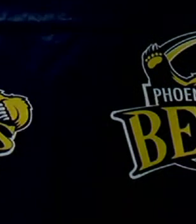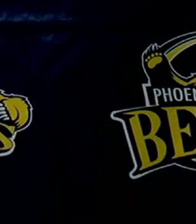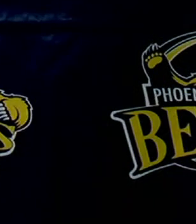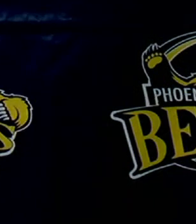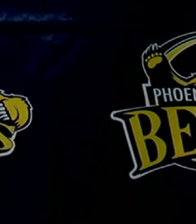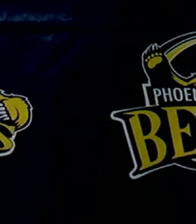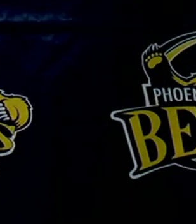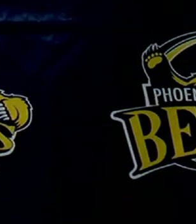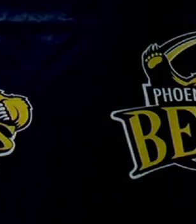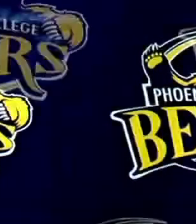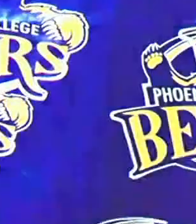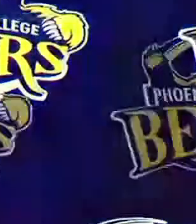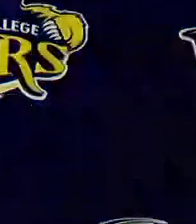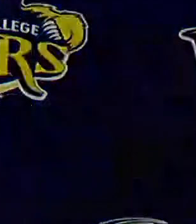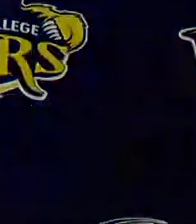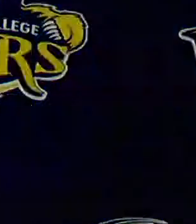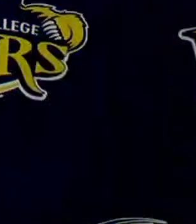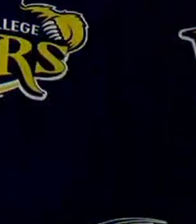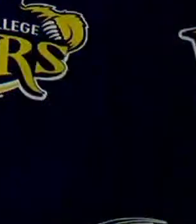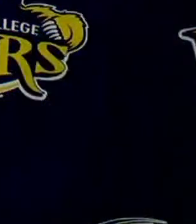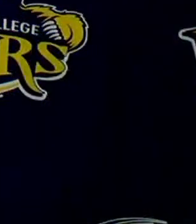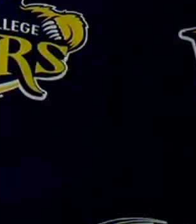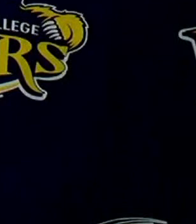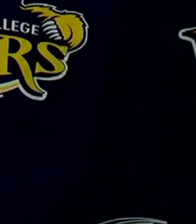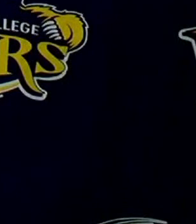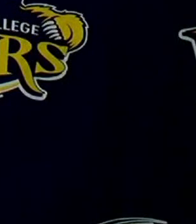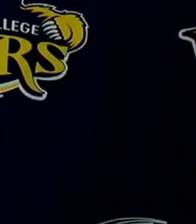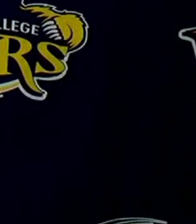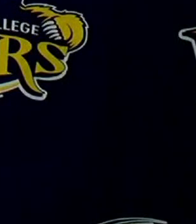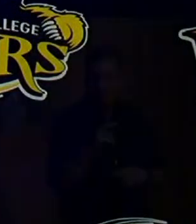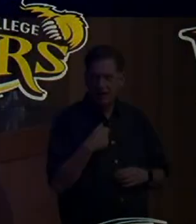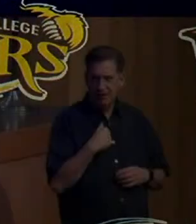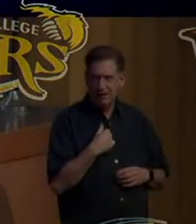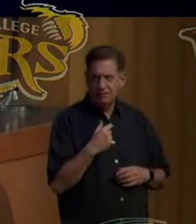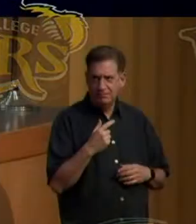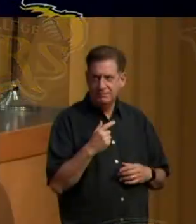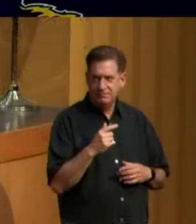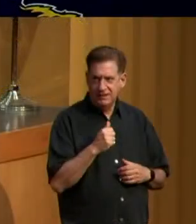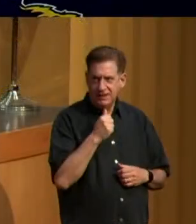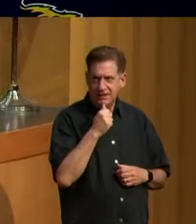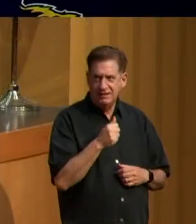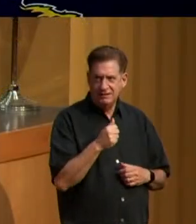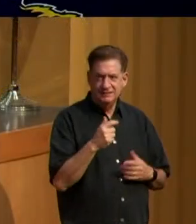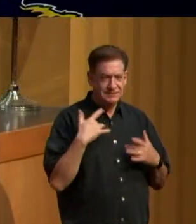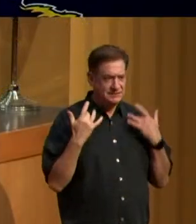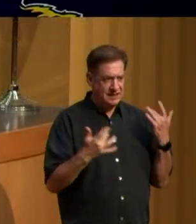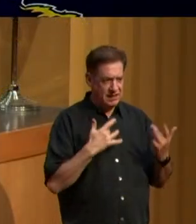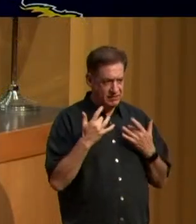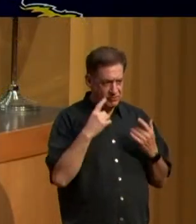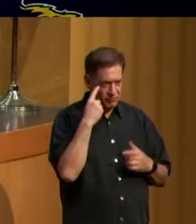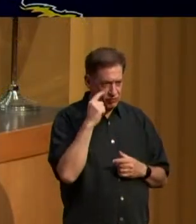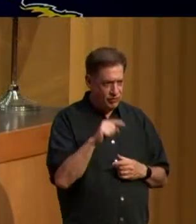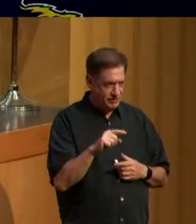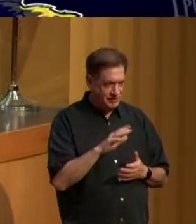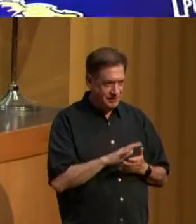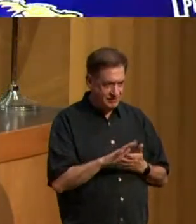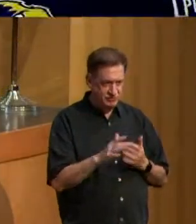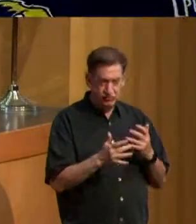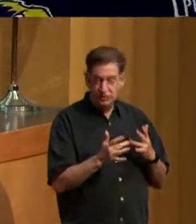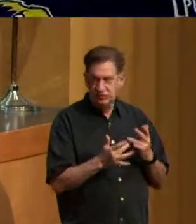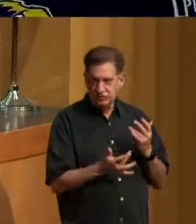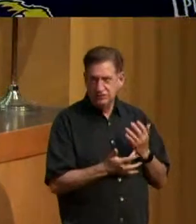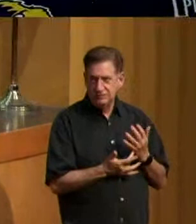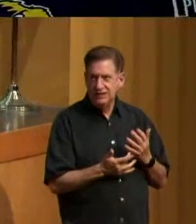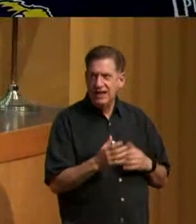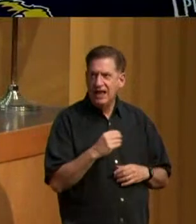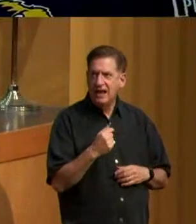captain for the PC women's soccer team. My name is Zelma Torres. I'm a freshman and I am a striker for the Phoenix College women's soccer team. My name